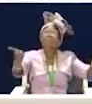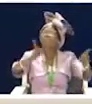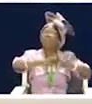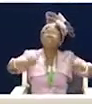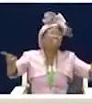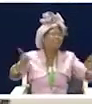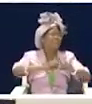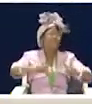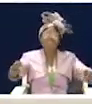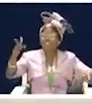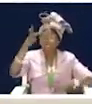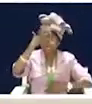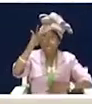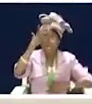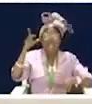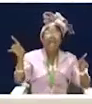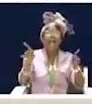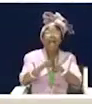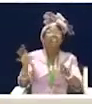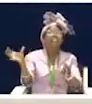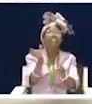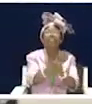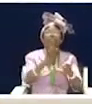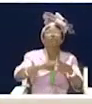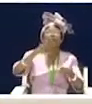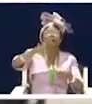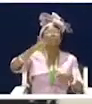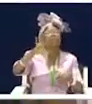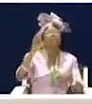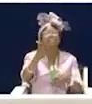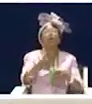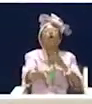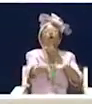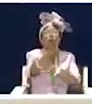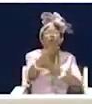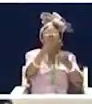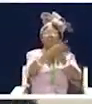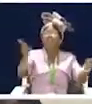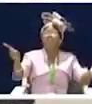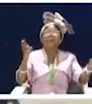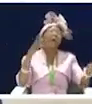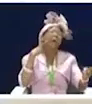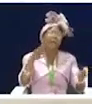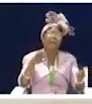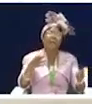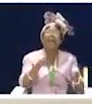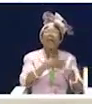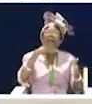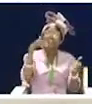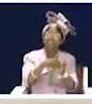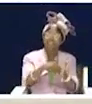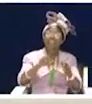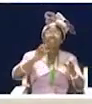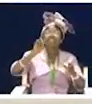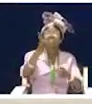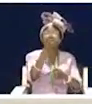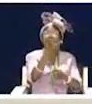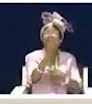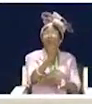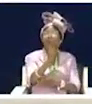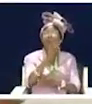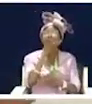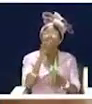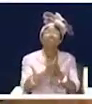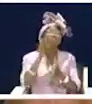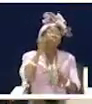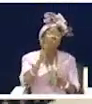name it. But as she got to Redeemed Christian Church of God, God delivered her. And again, the second testimony,